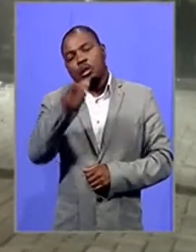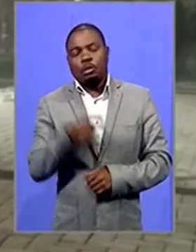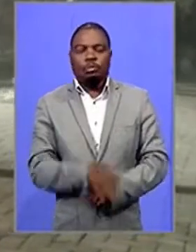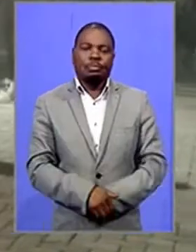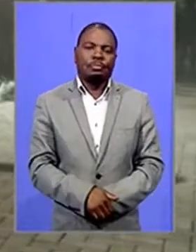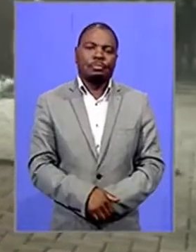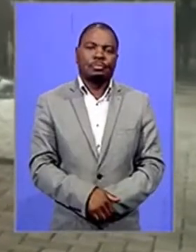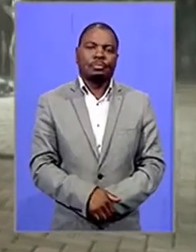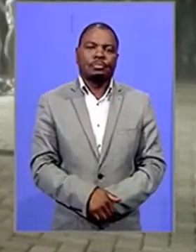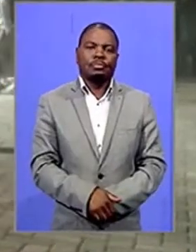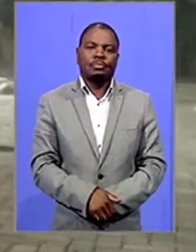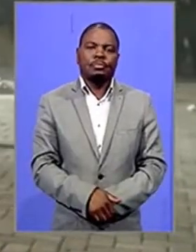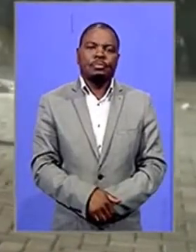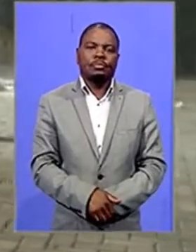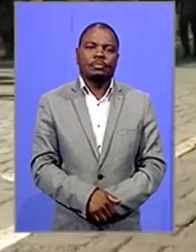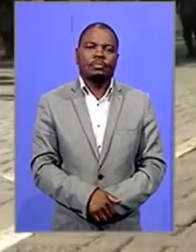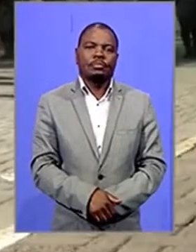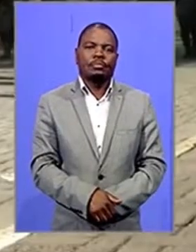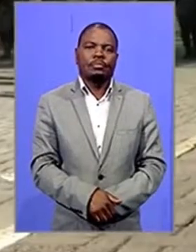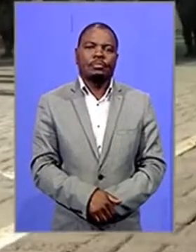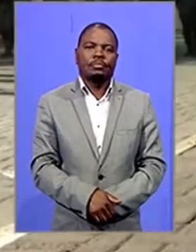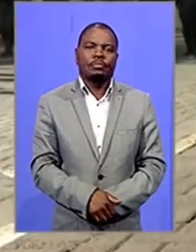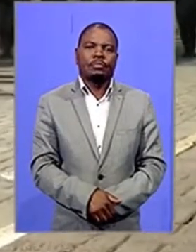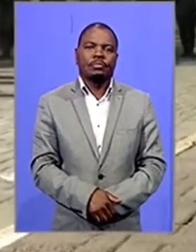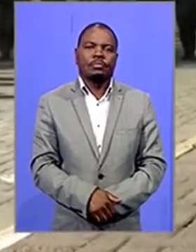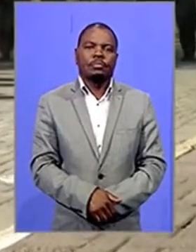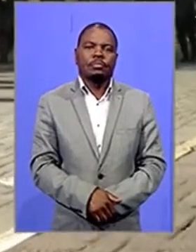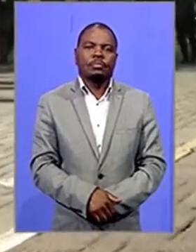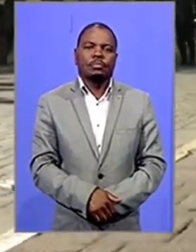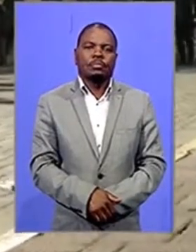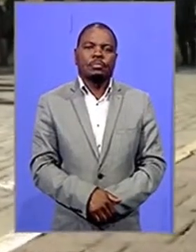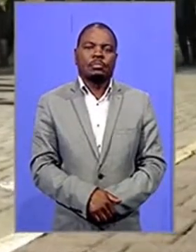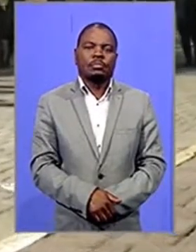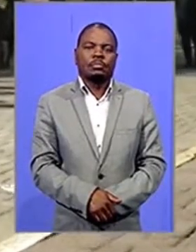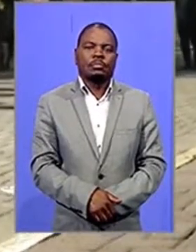tabeng ena. Makgala Masiteng, SABC News, Bloemfontein.